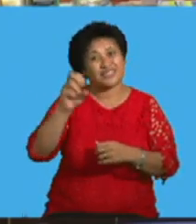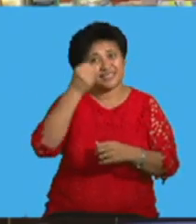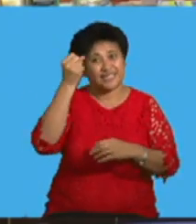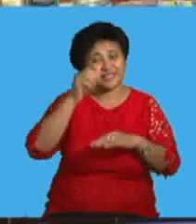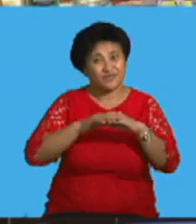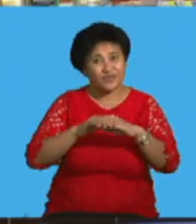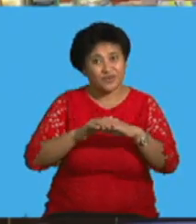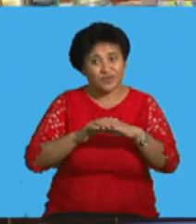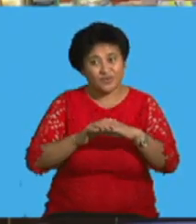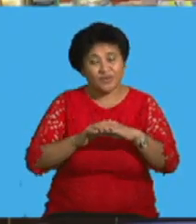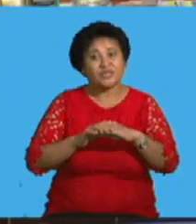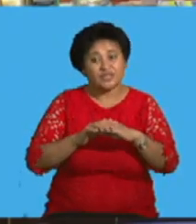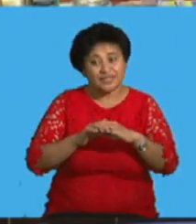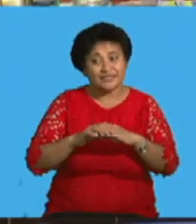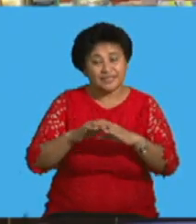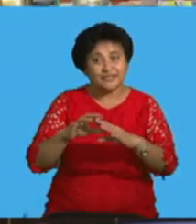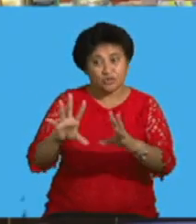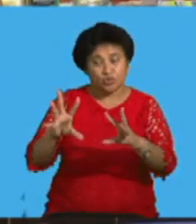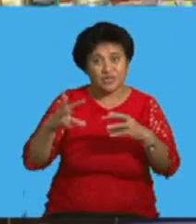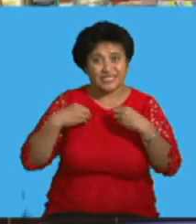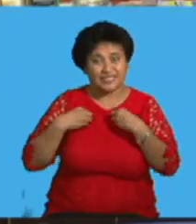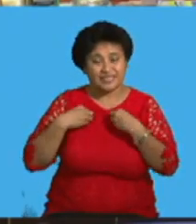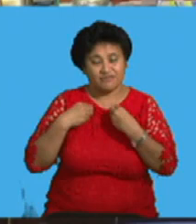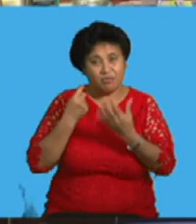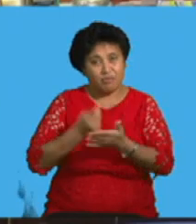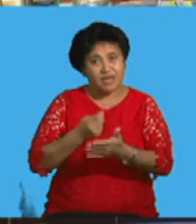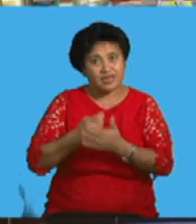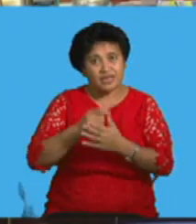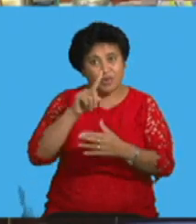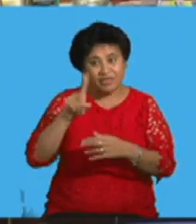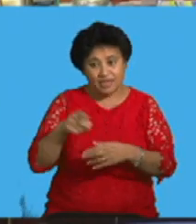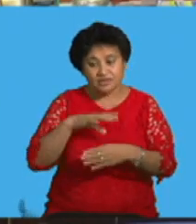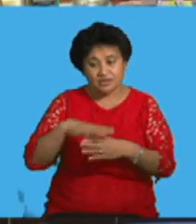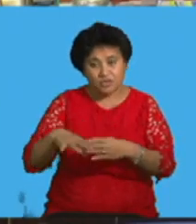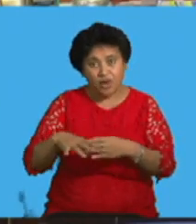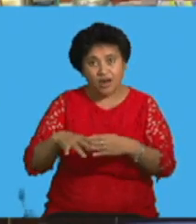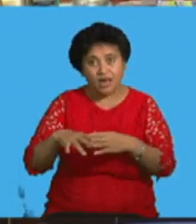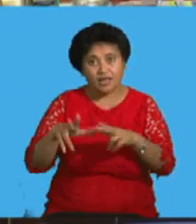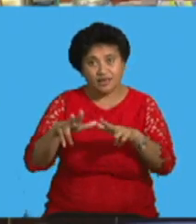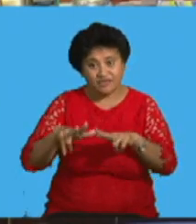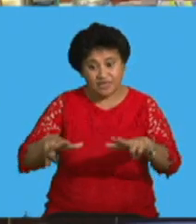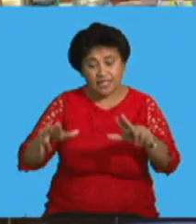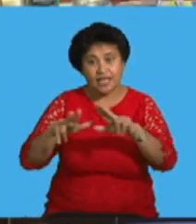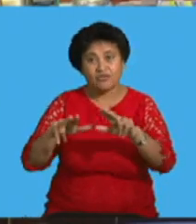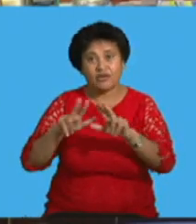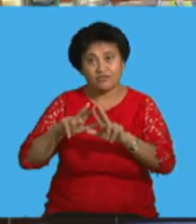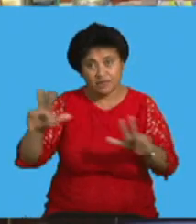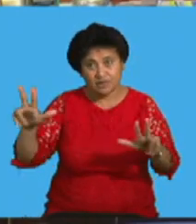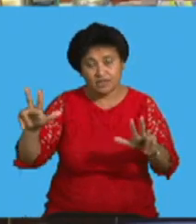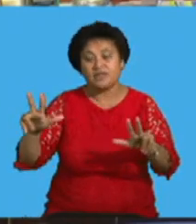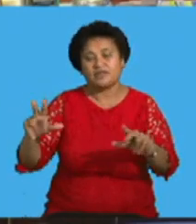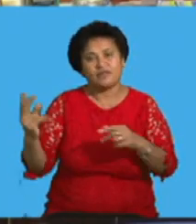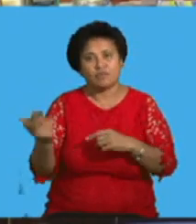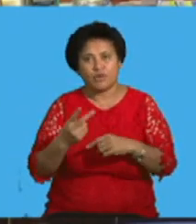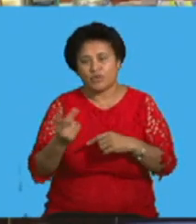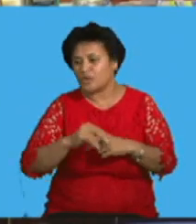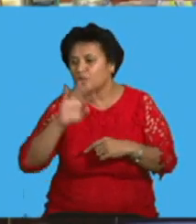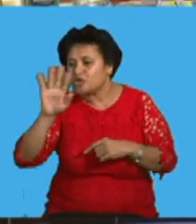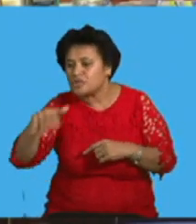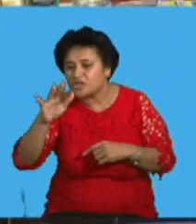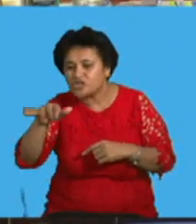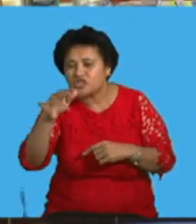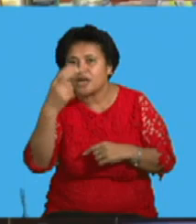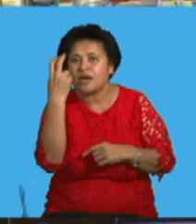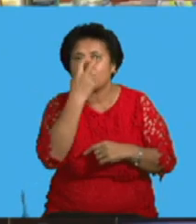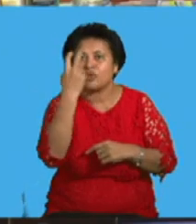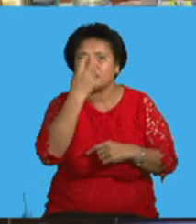and evaluation exercise across Viti level and Vanua level. A sample size of 15% was